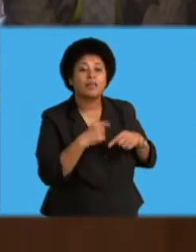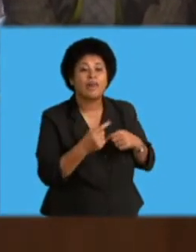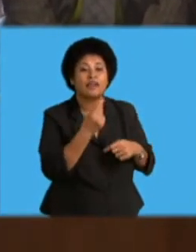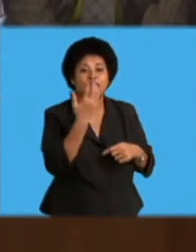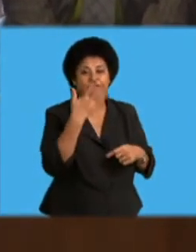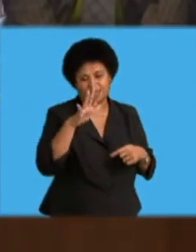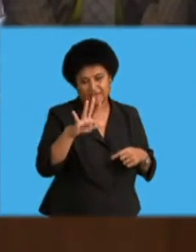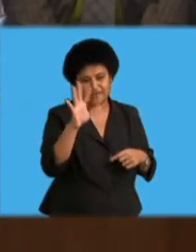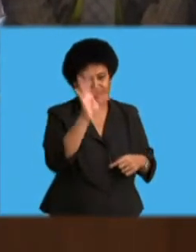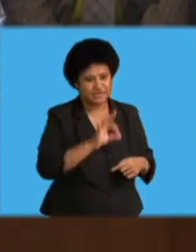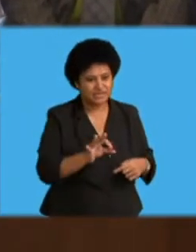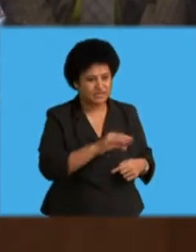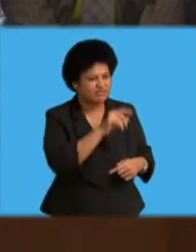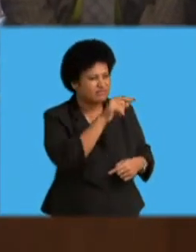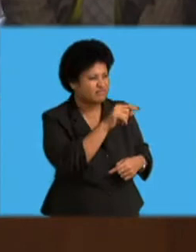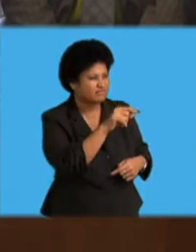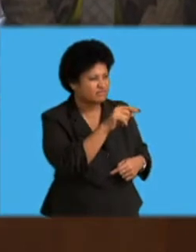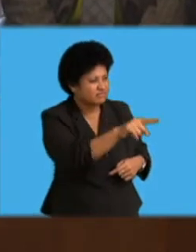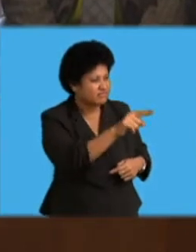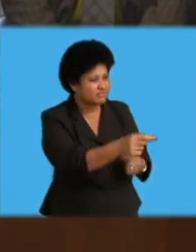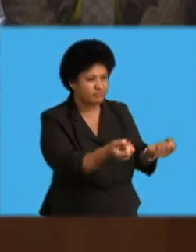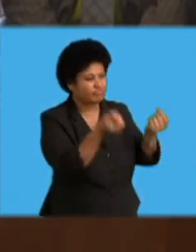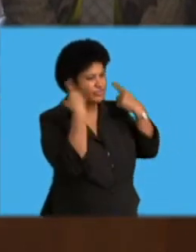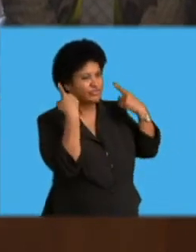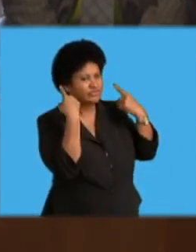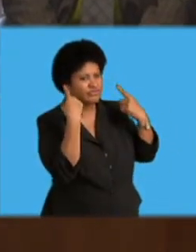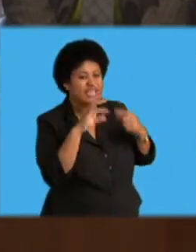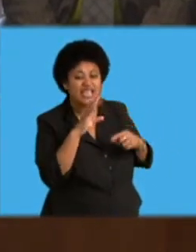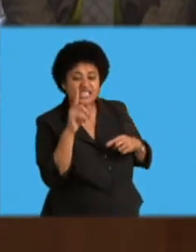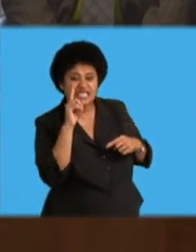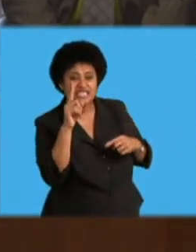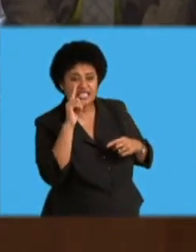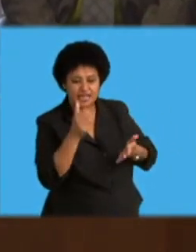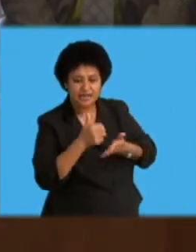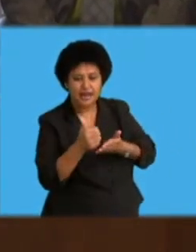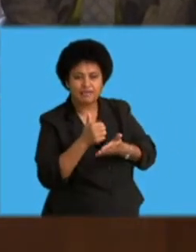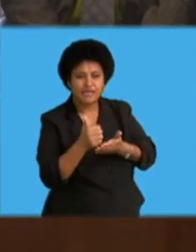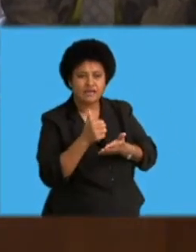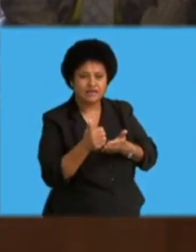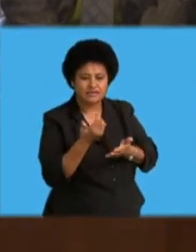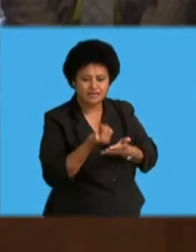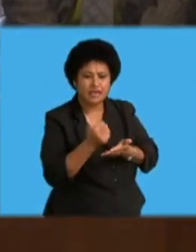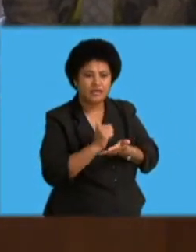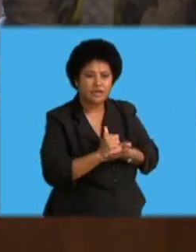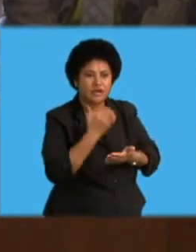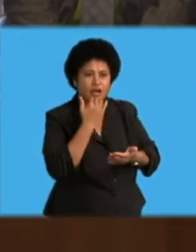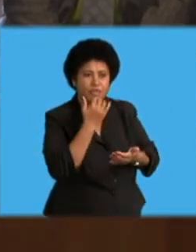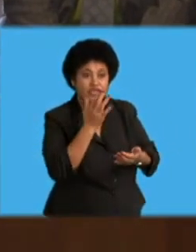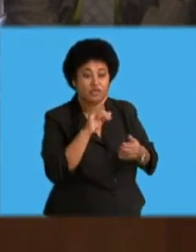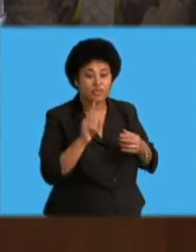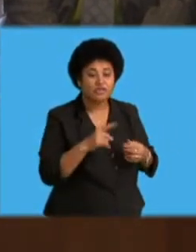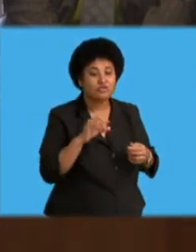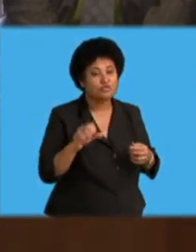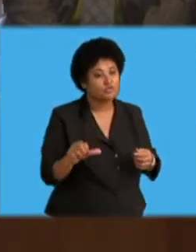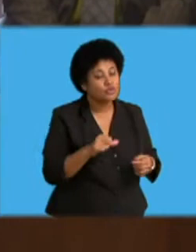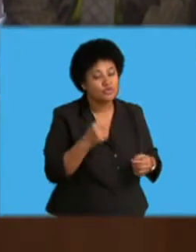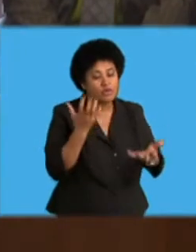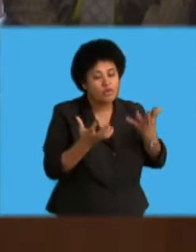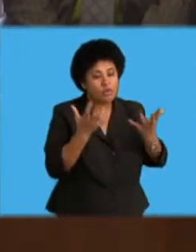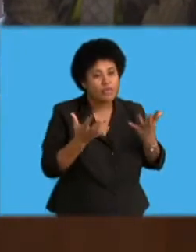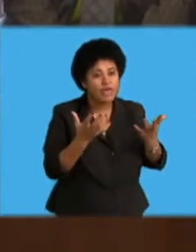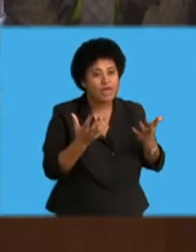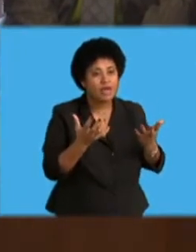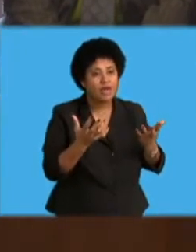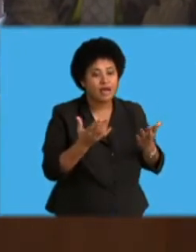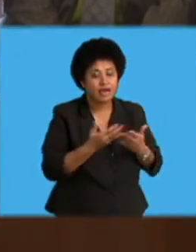understand. They are looking at the nominal figures. So the fact of the matter is that whilst the nominal debt may be going